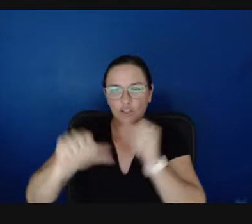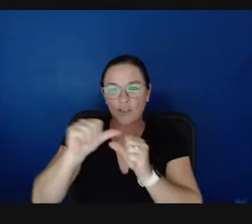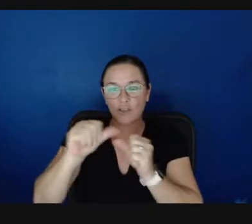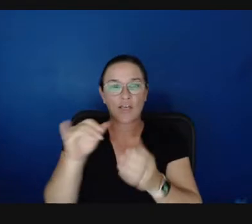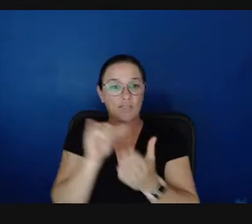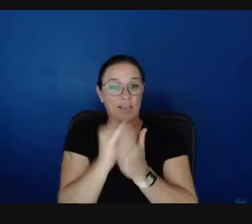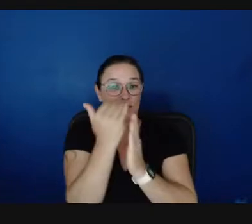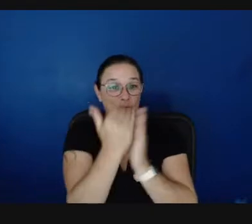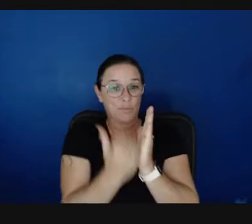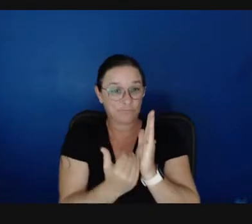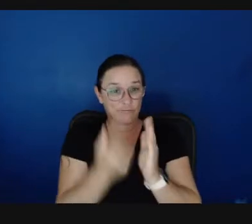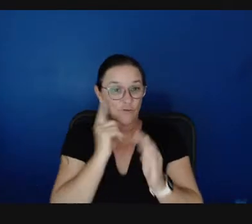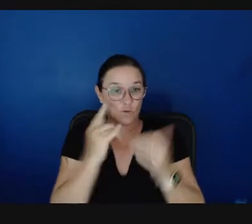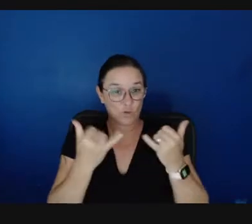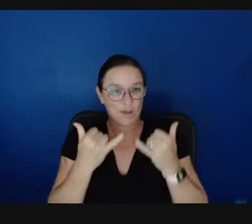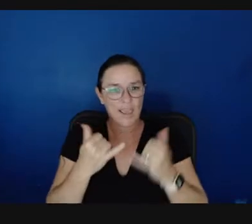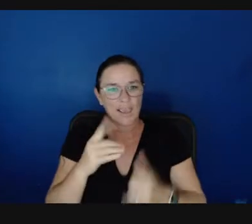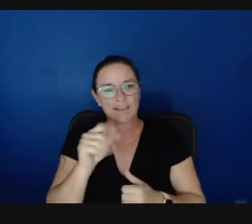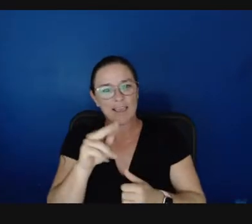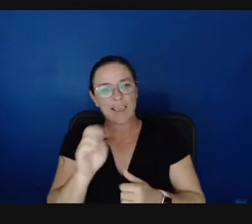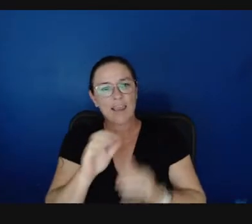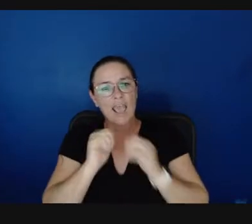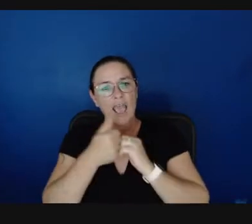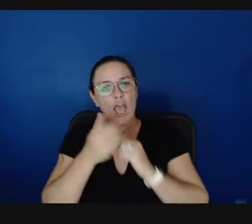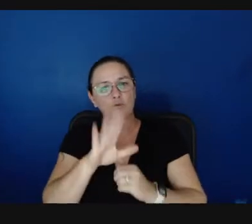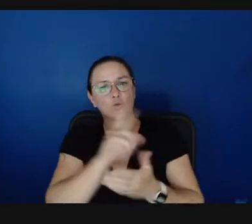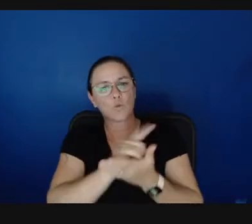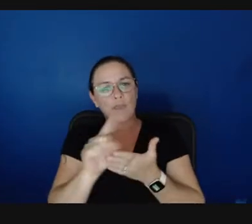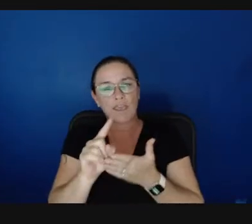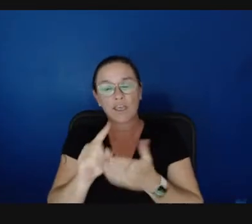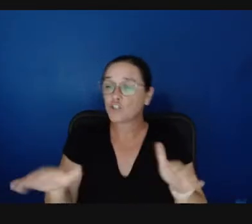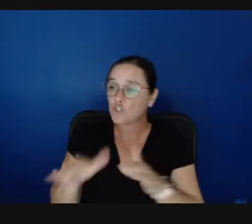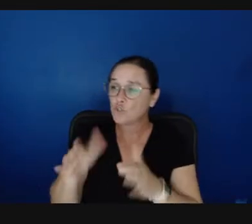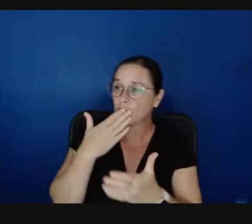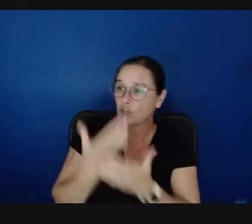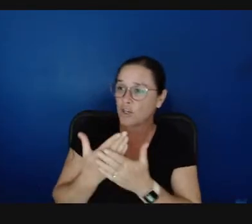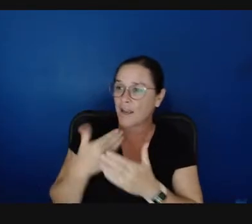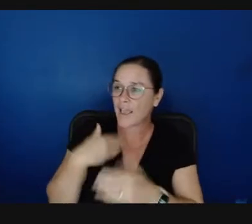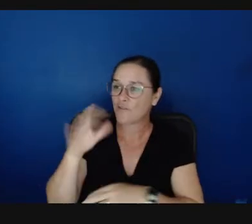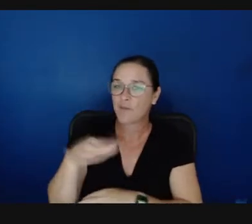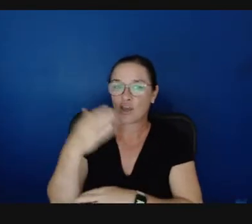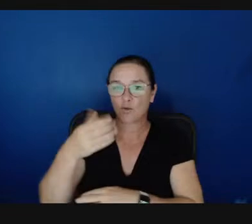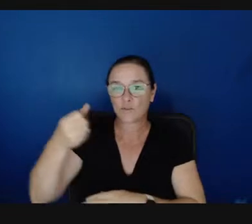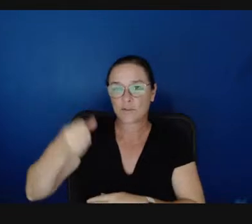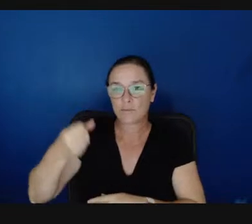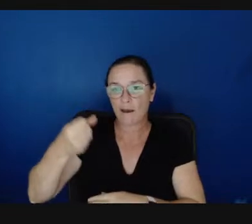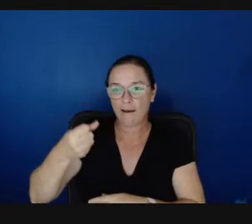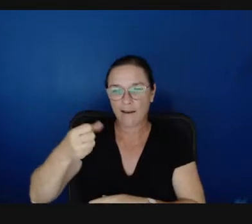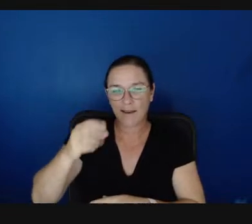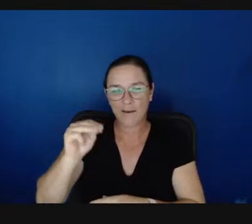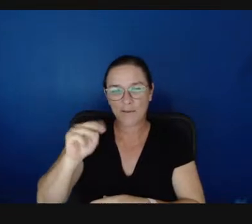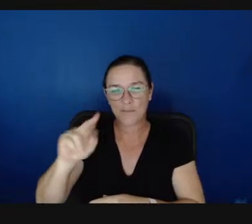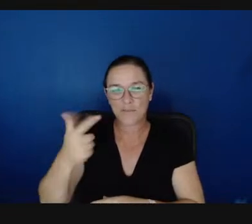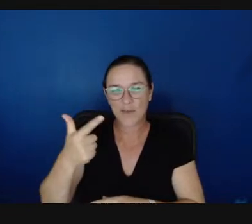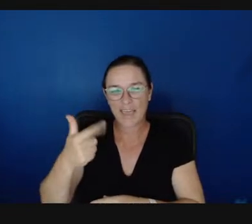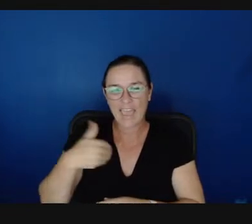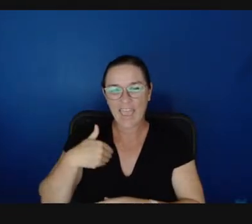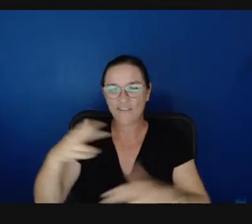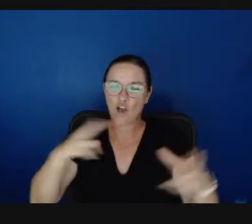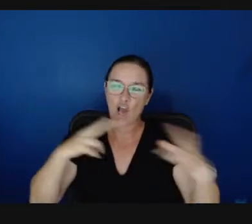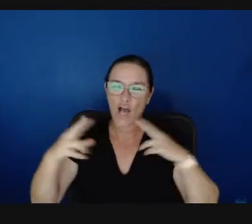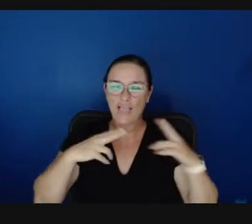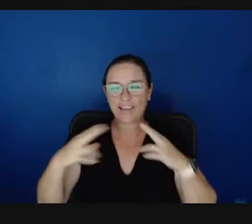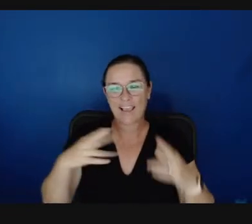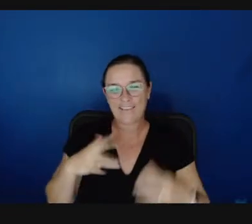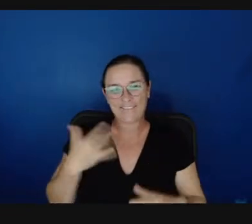Dane. How have you been? How's your week been? Doing pretty good, you know. Got my Christmas mug here, trying to get into the little holiday spirit